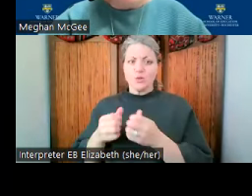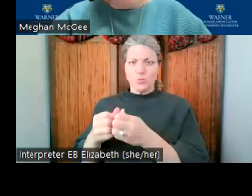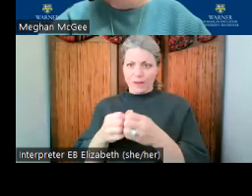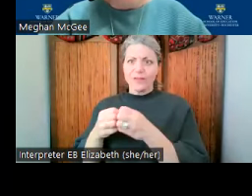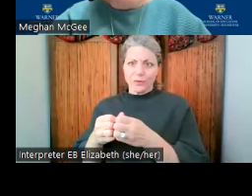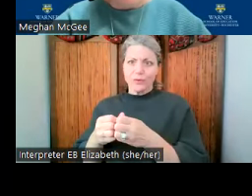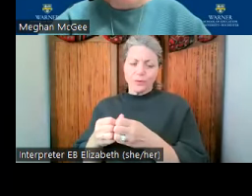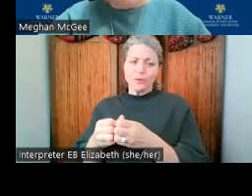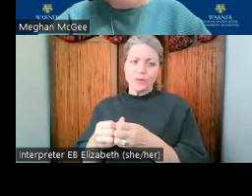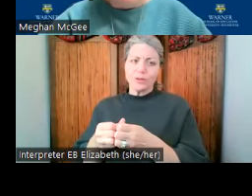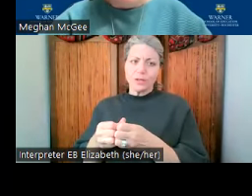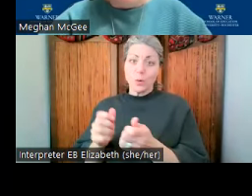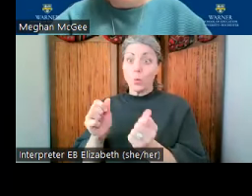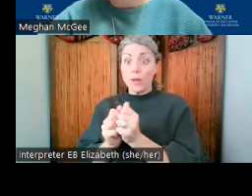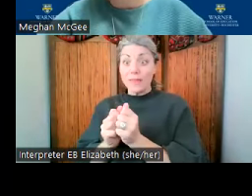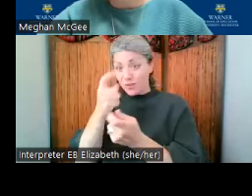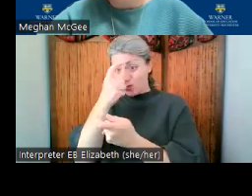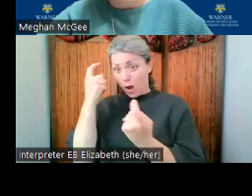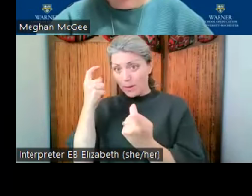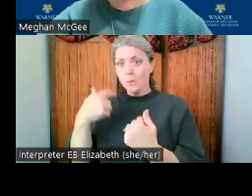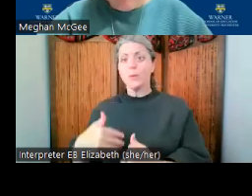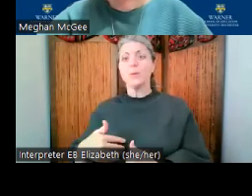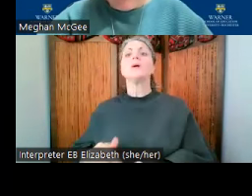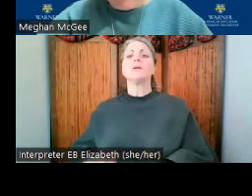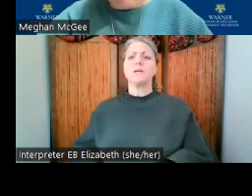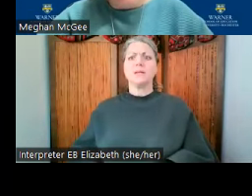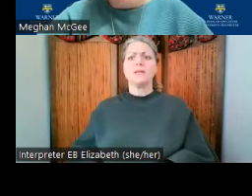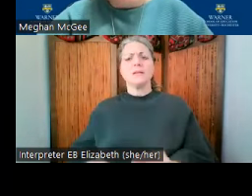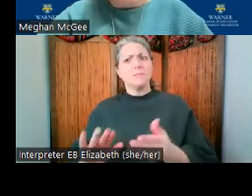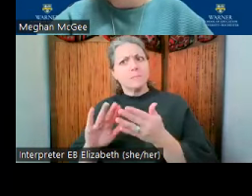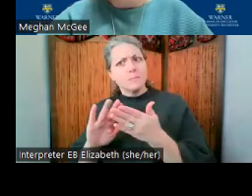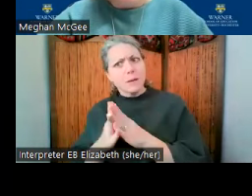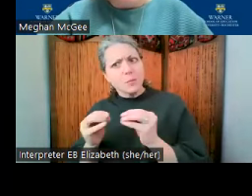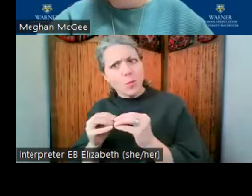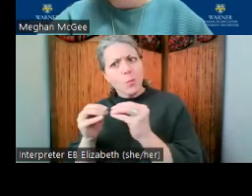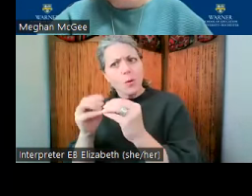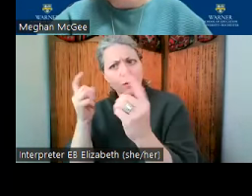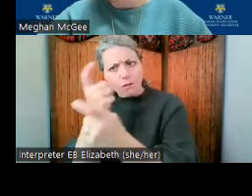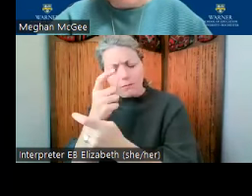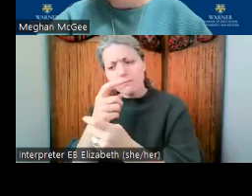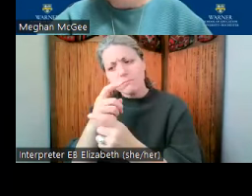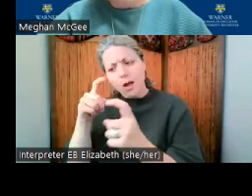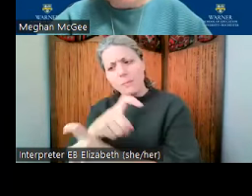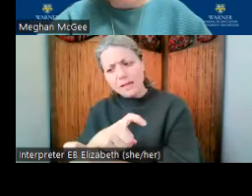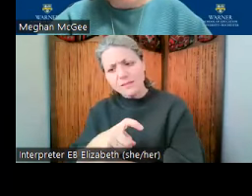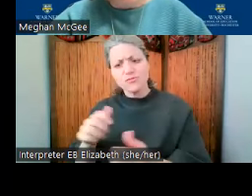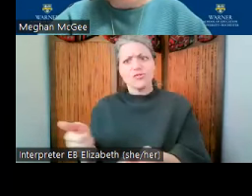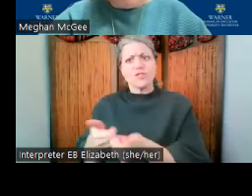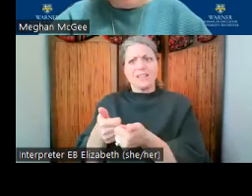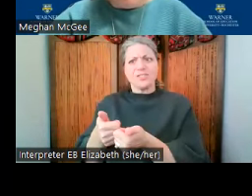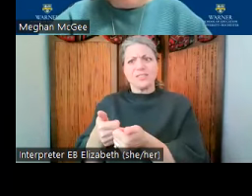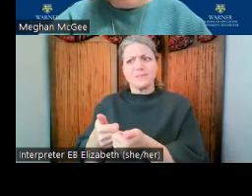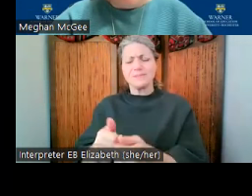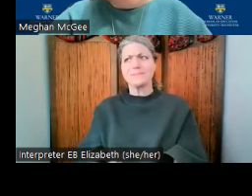premise of trauma, it gets even more complex and more challenging